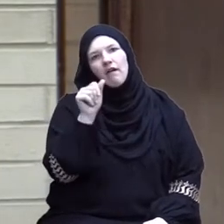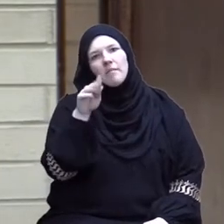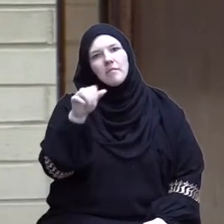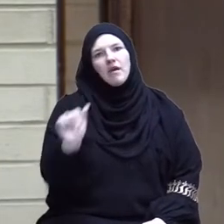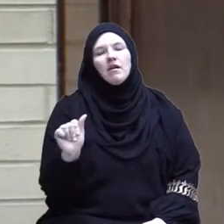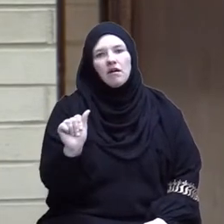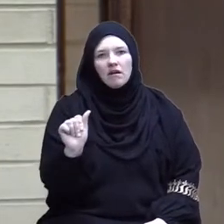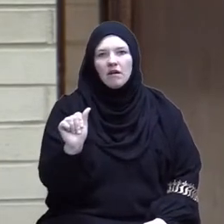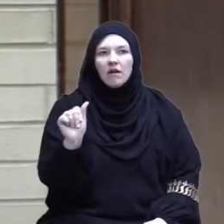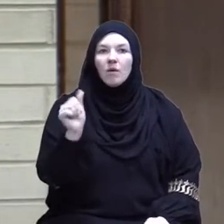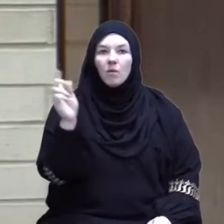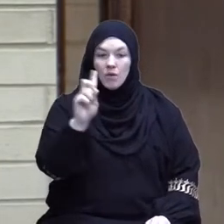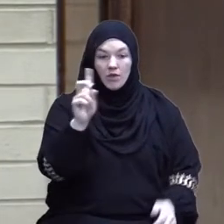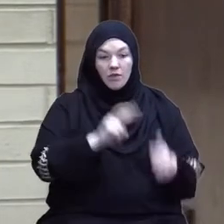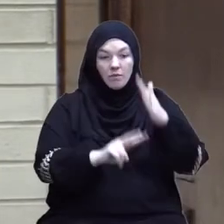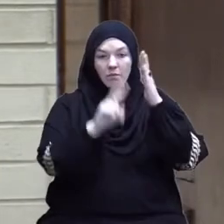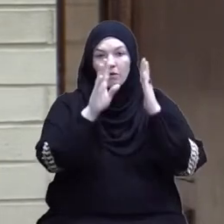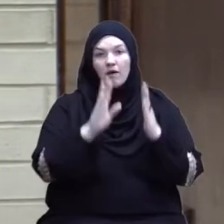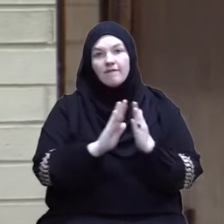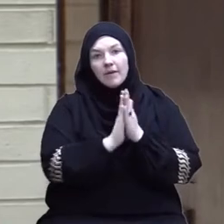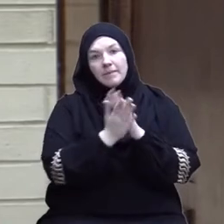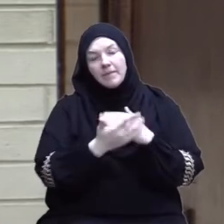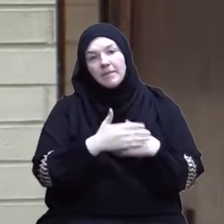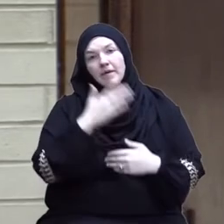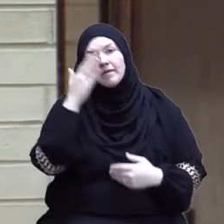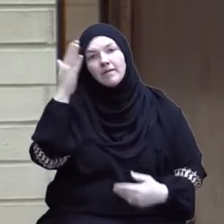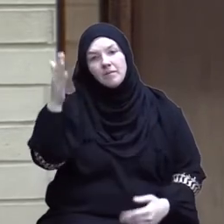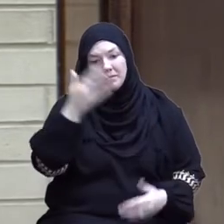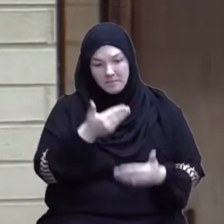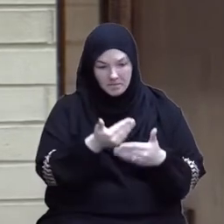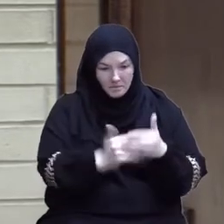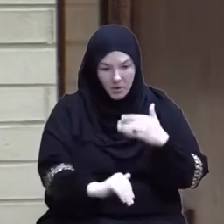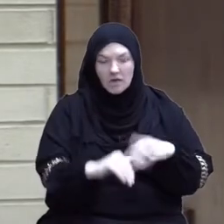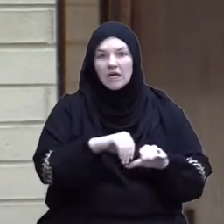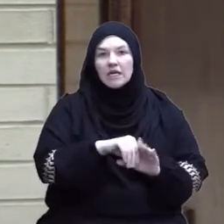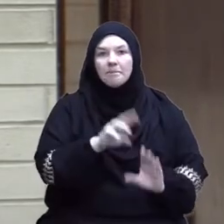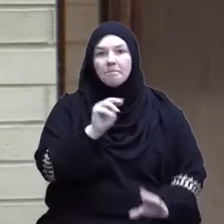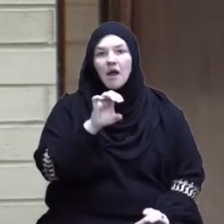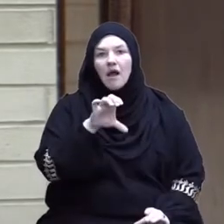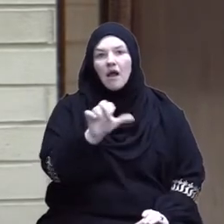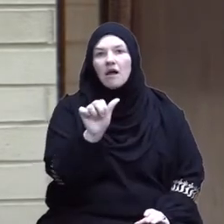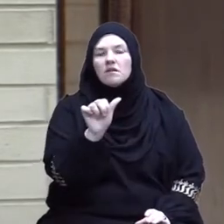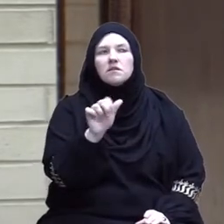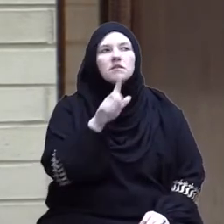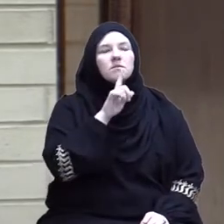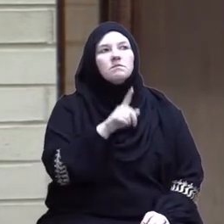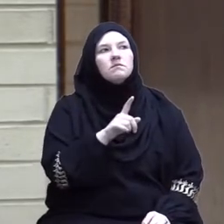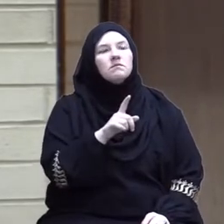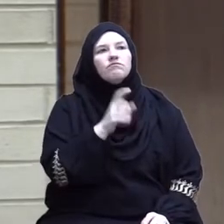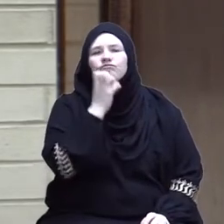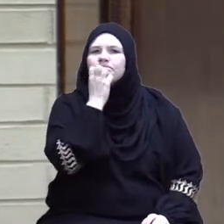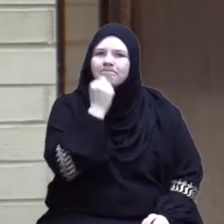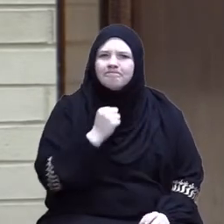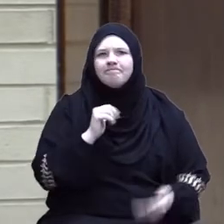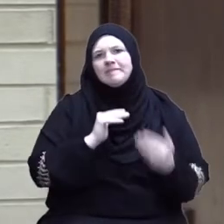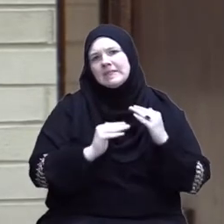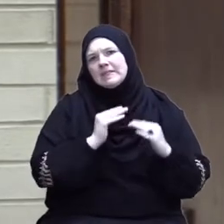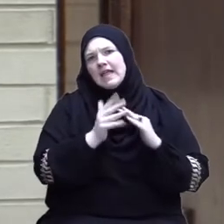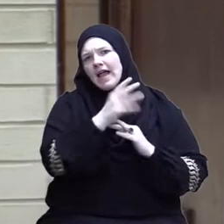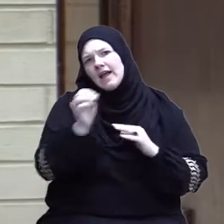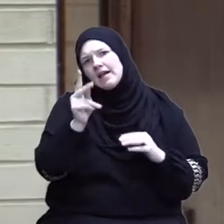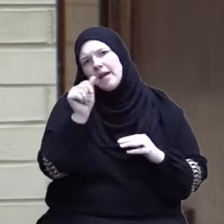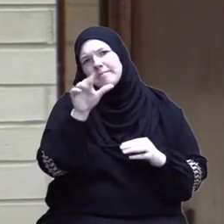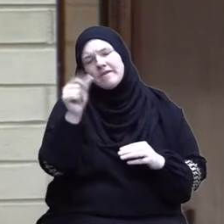place where Prophet Muhammad sallallahu alaihi wasallam was born in Mecca. So it is very precious for every